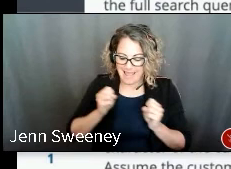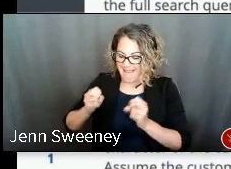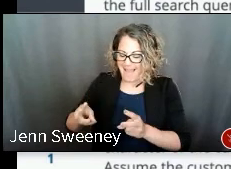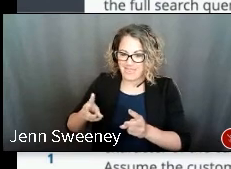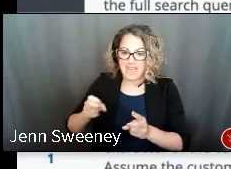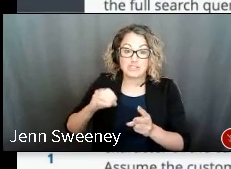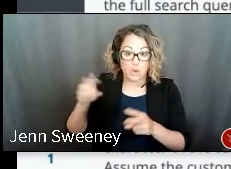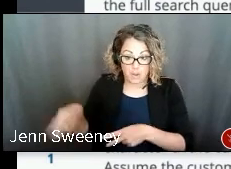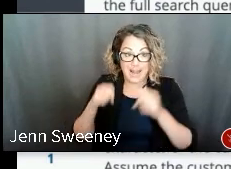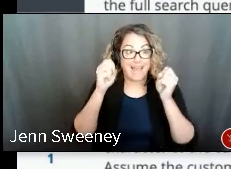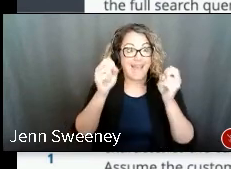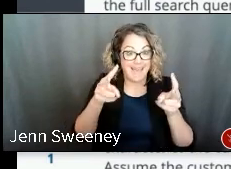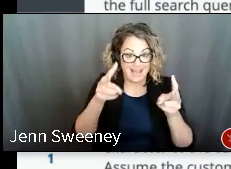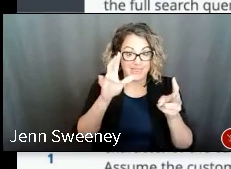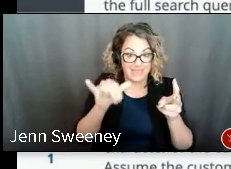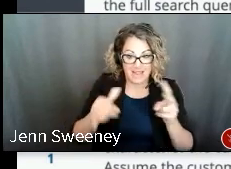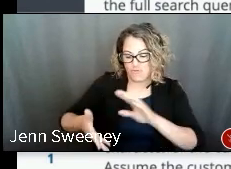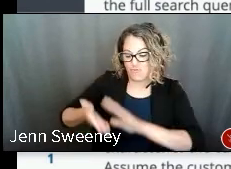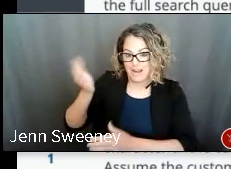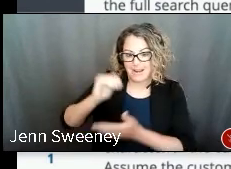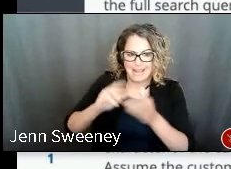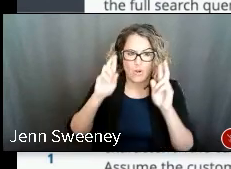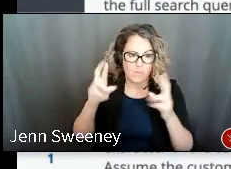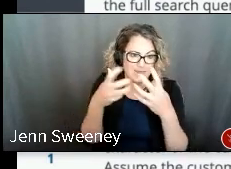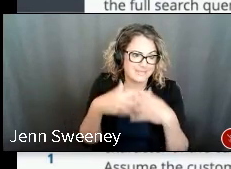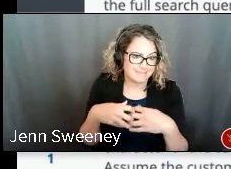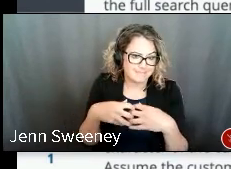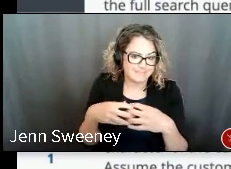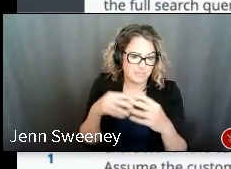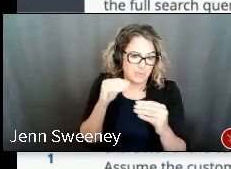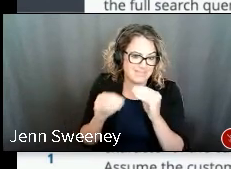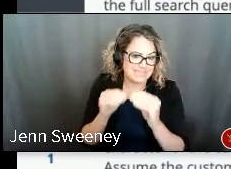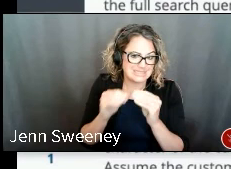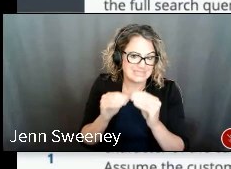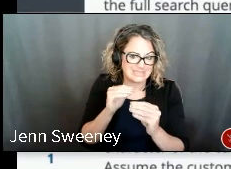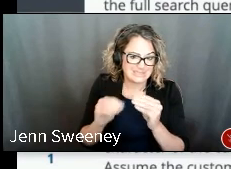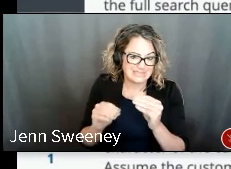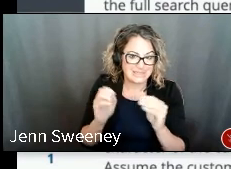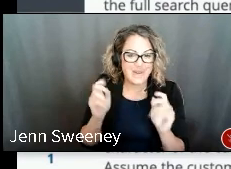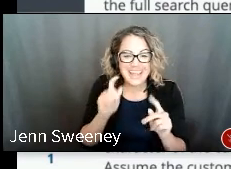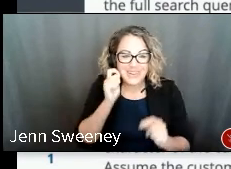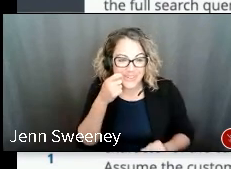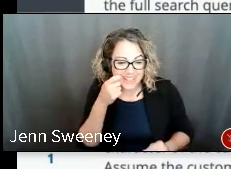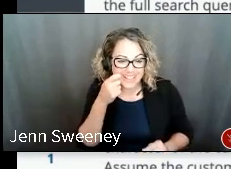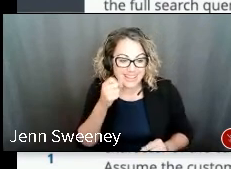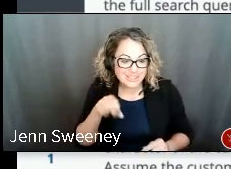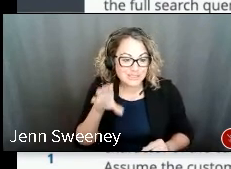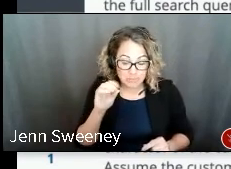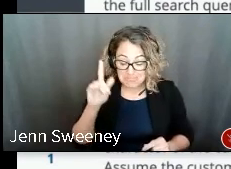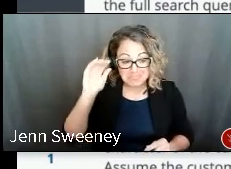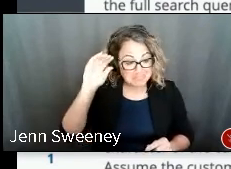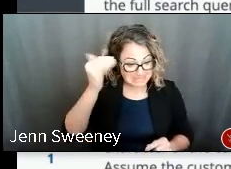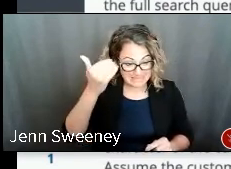Hopefully it will fix both of these tests. Okay, cool. Seems like we